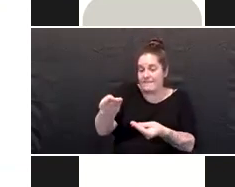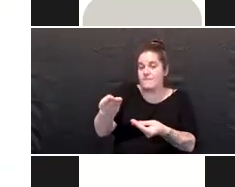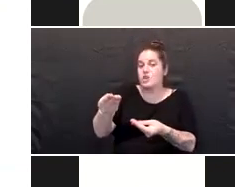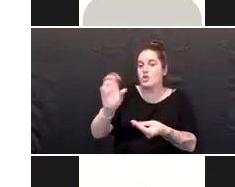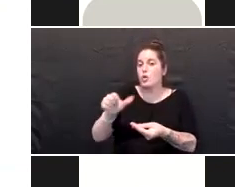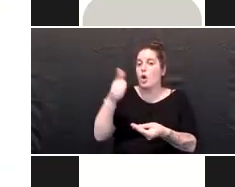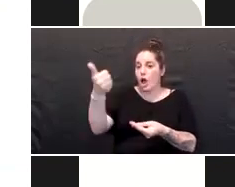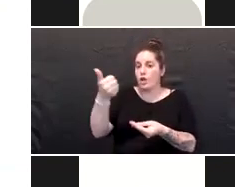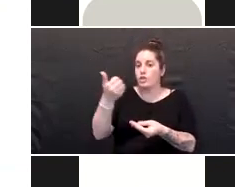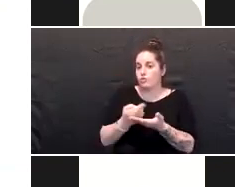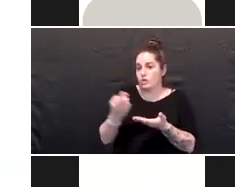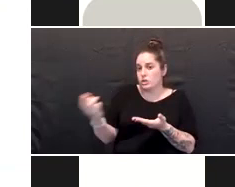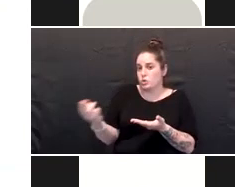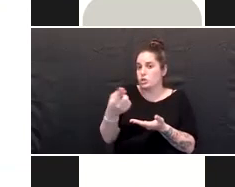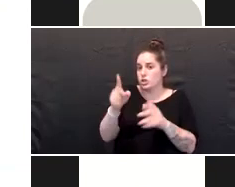might consult